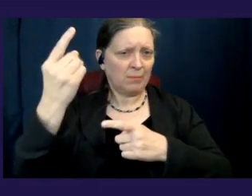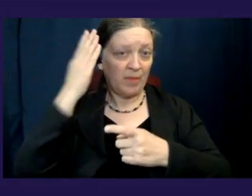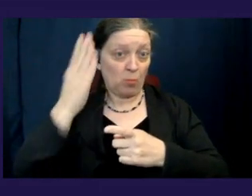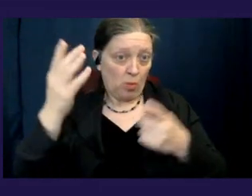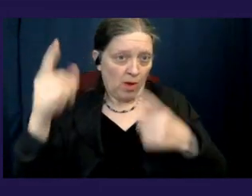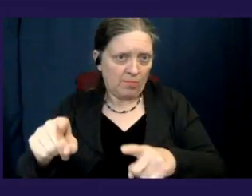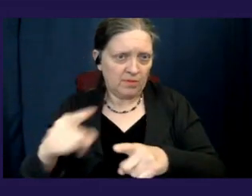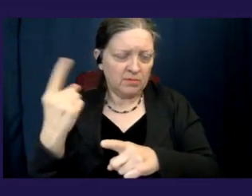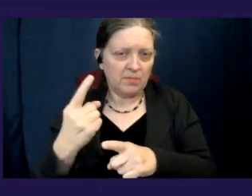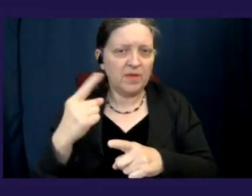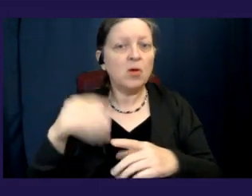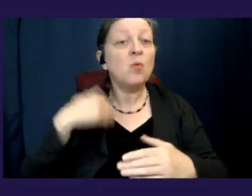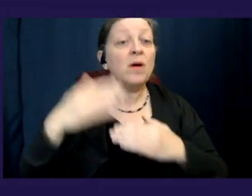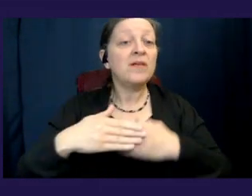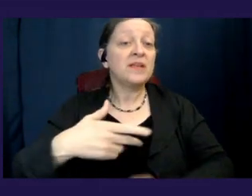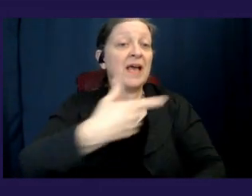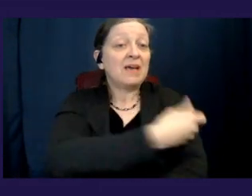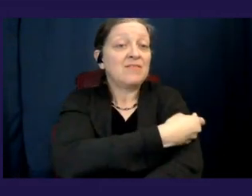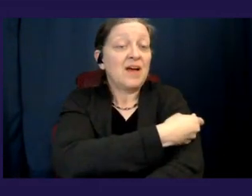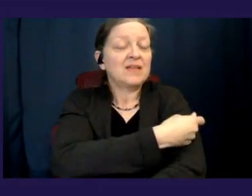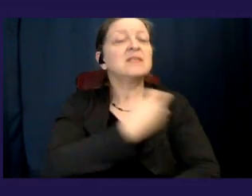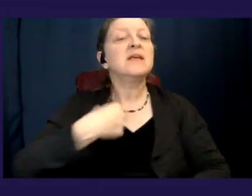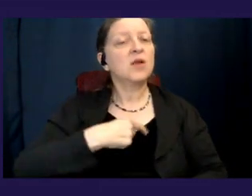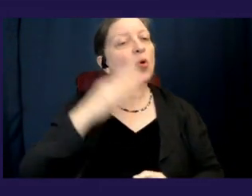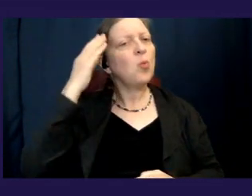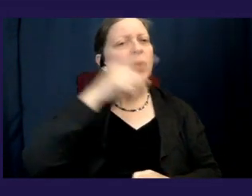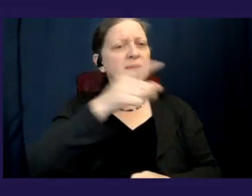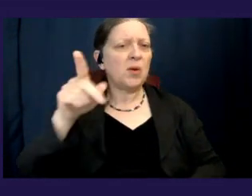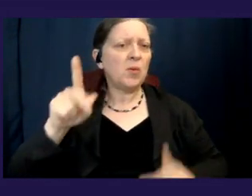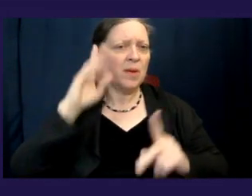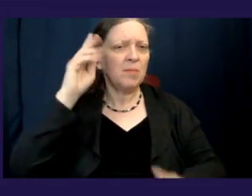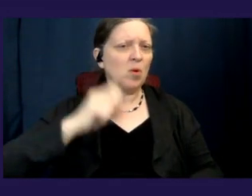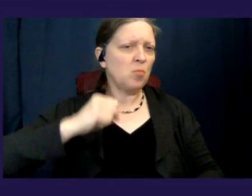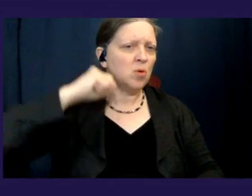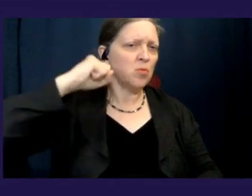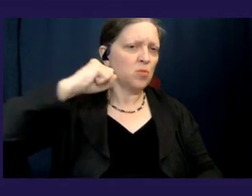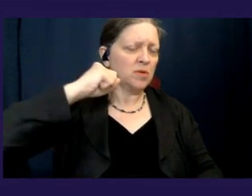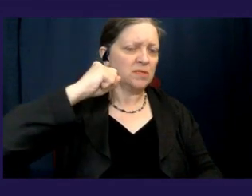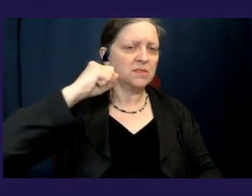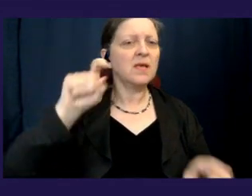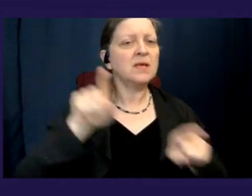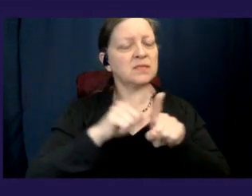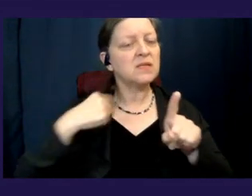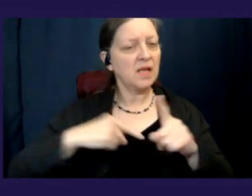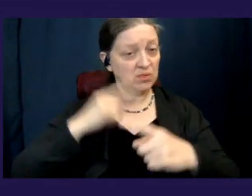the next vaccine, we know that there's going to be resistance to it. And so as we think about an event unfolding, we know with